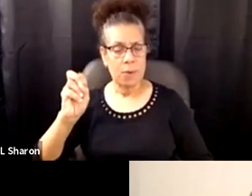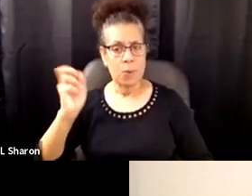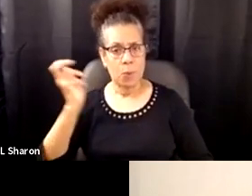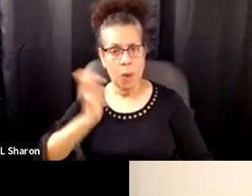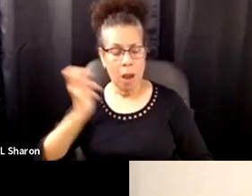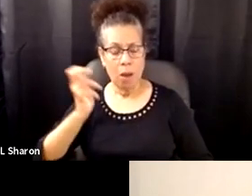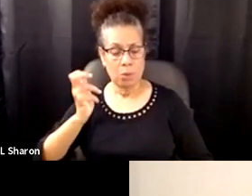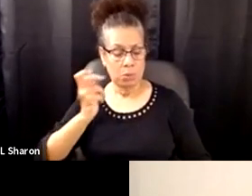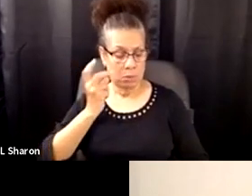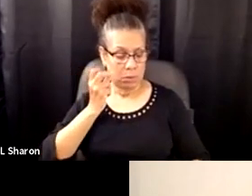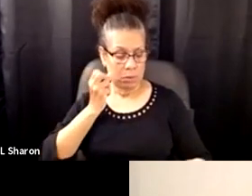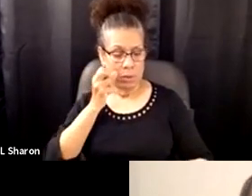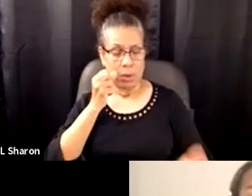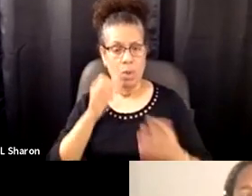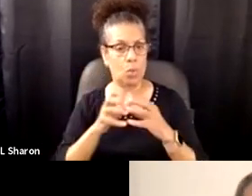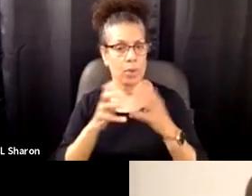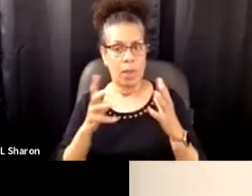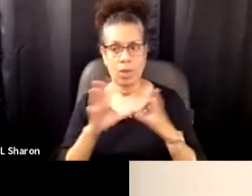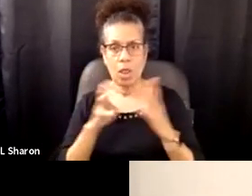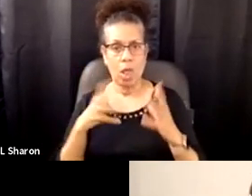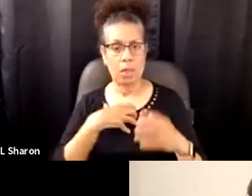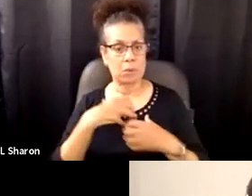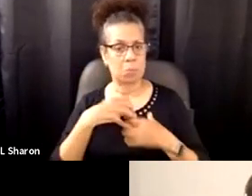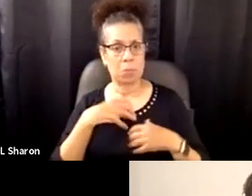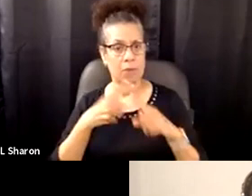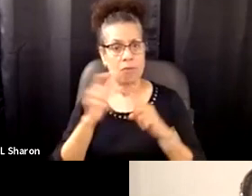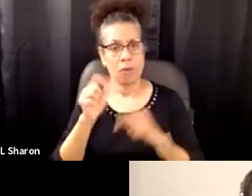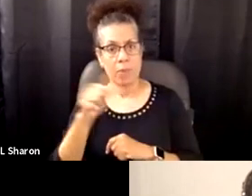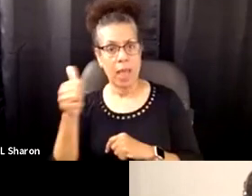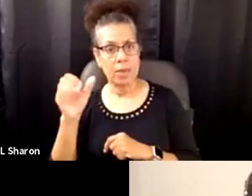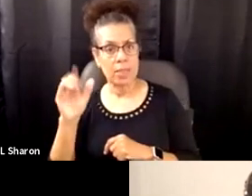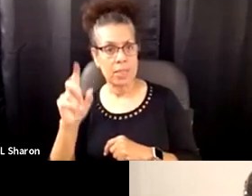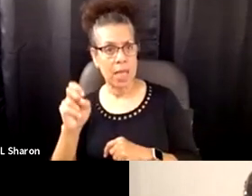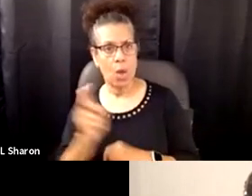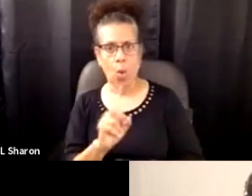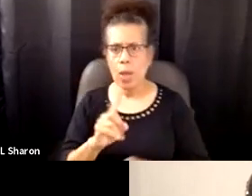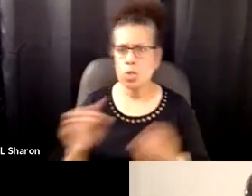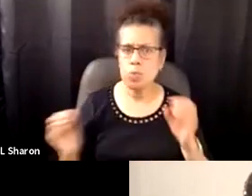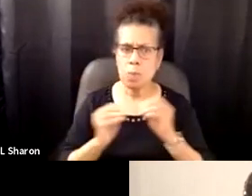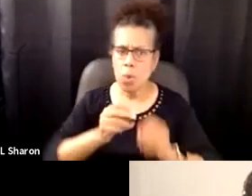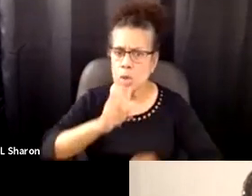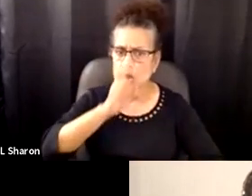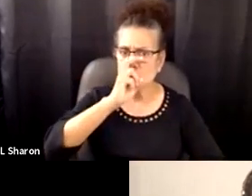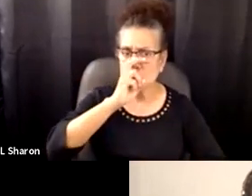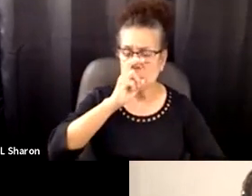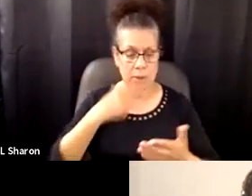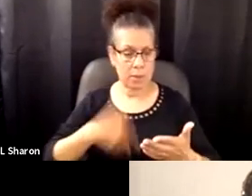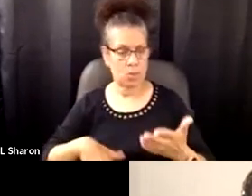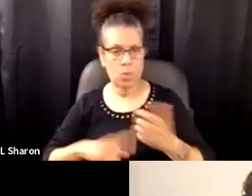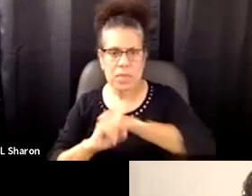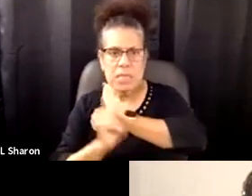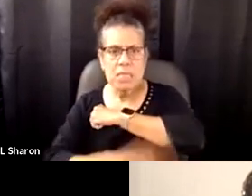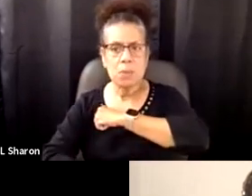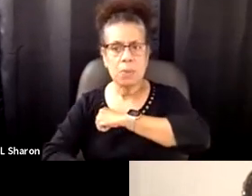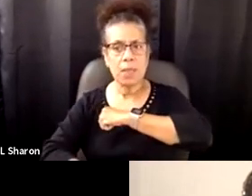have seen without a lot of rancor from the other side of where people believe you should be more stern on discipline